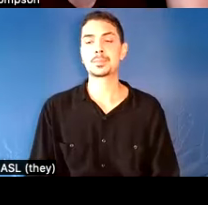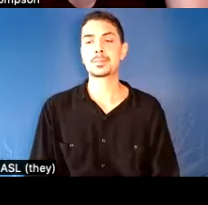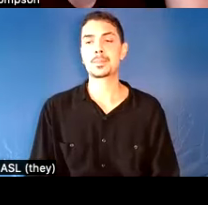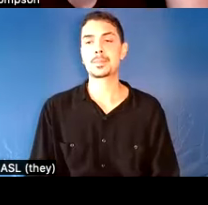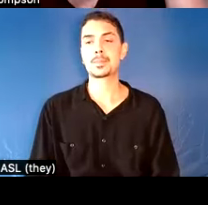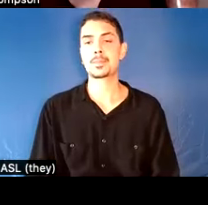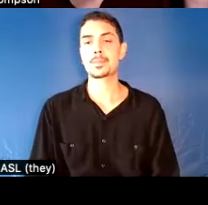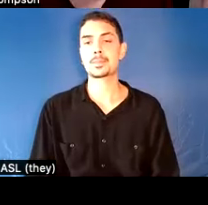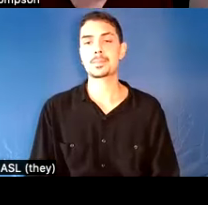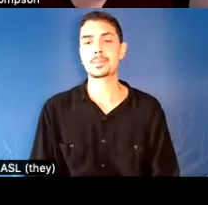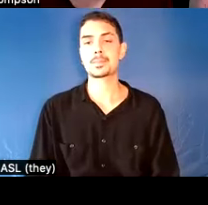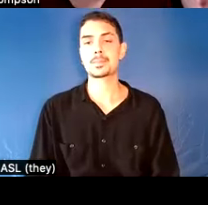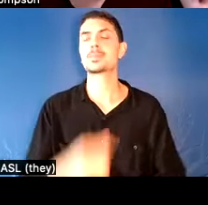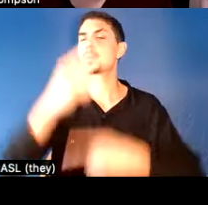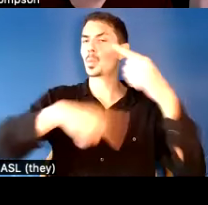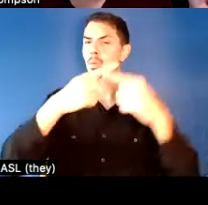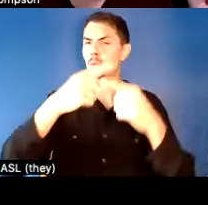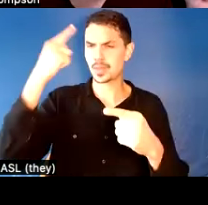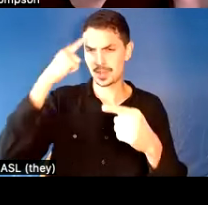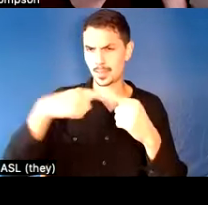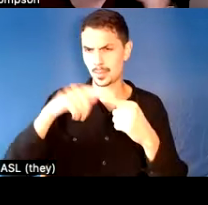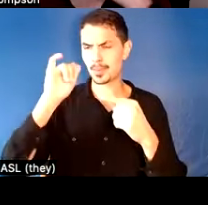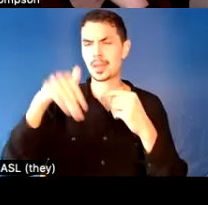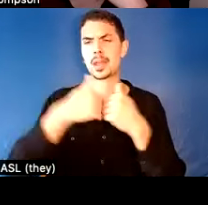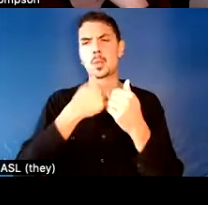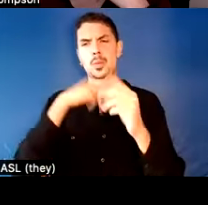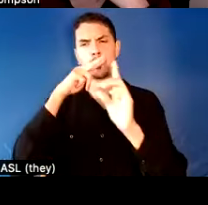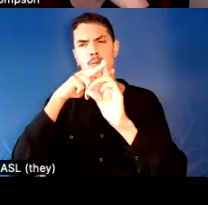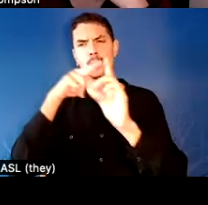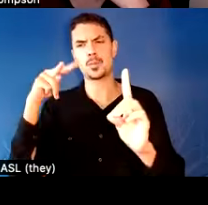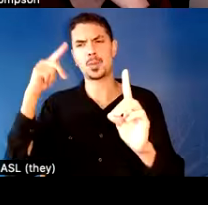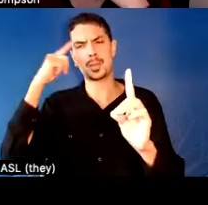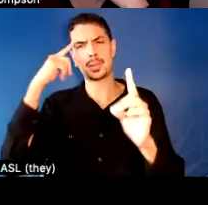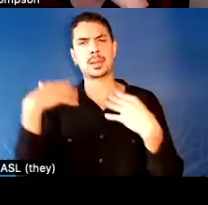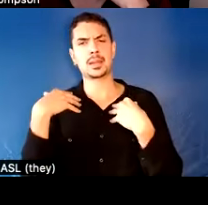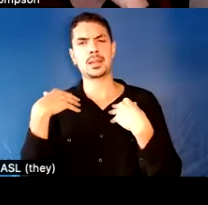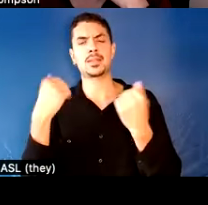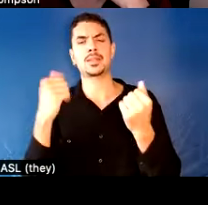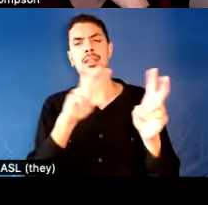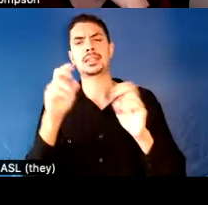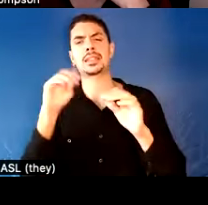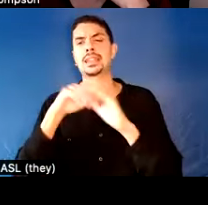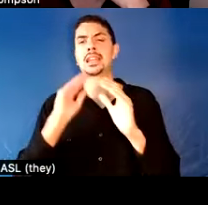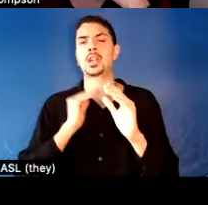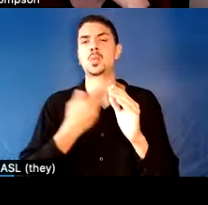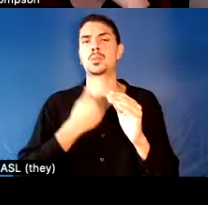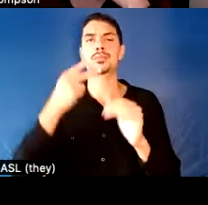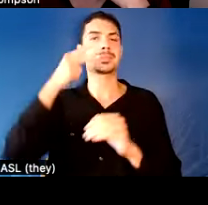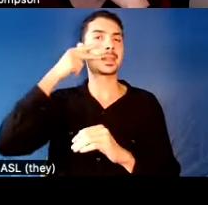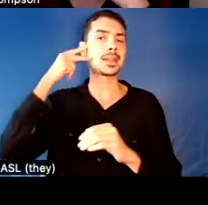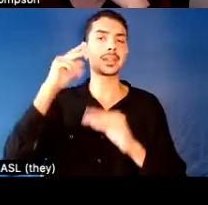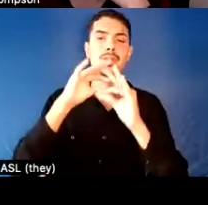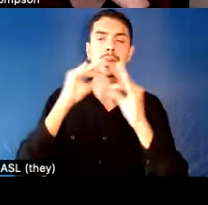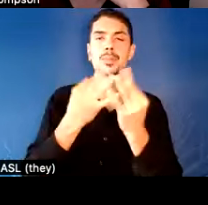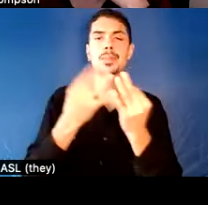And then when you think about this, how do we view mental illness in our Native communities and in our families? Just exactly some